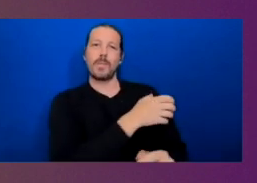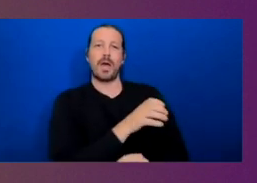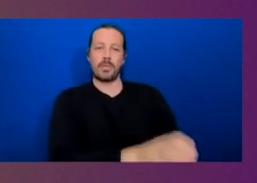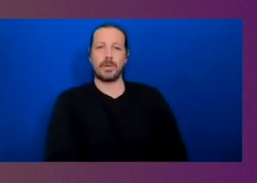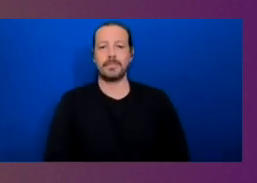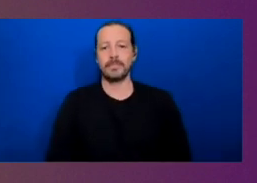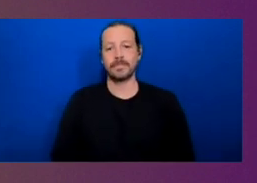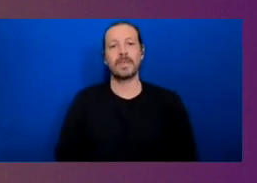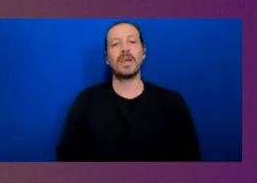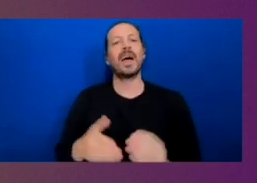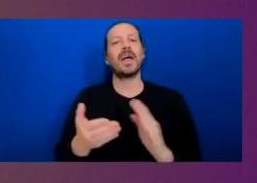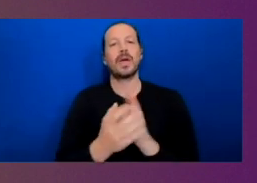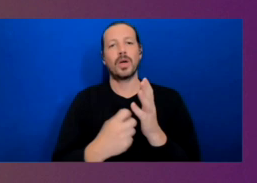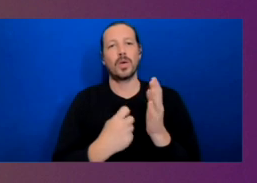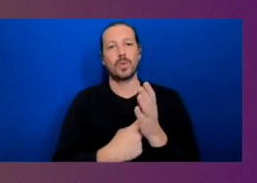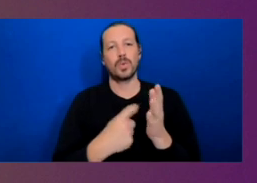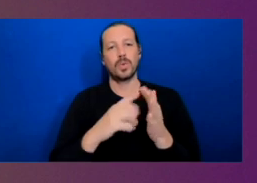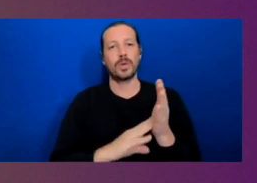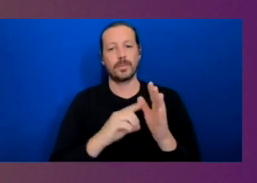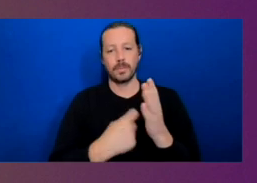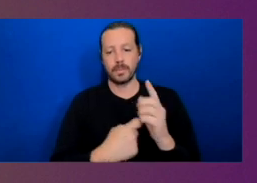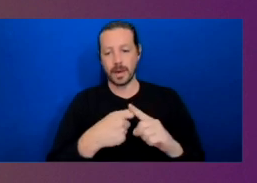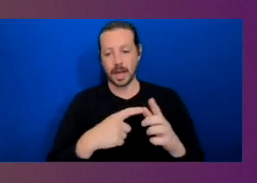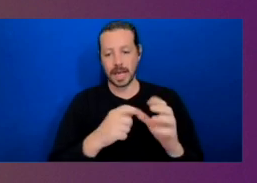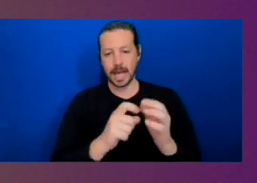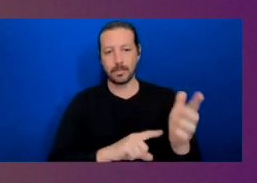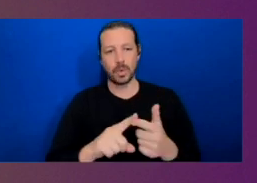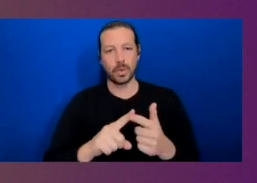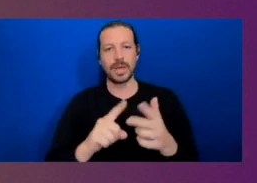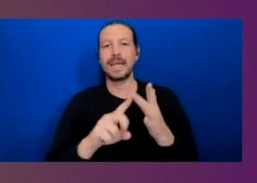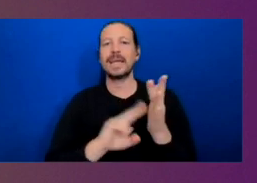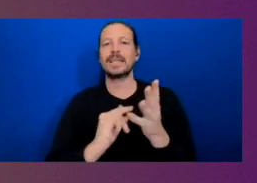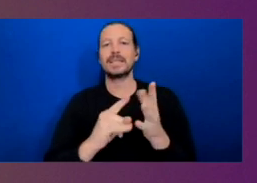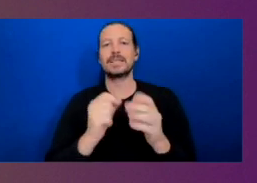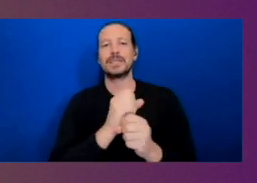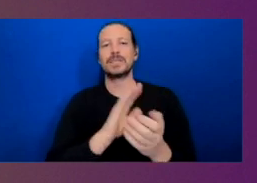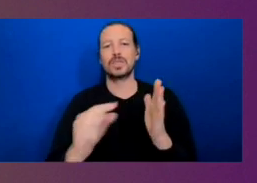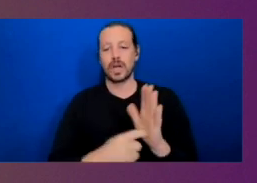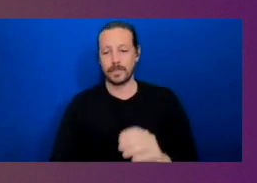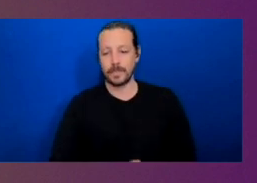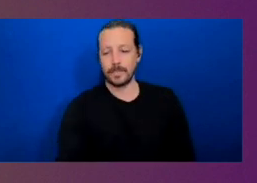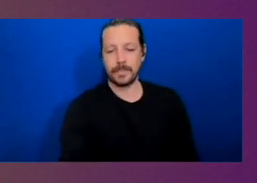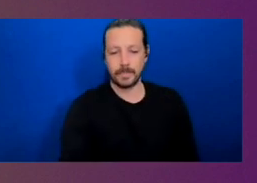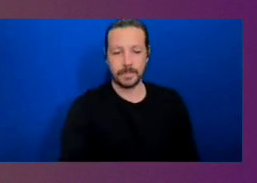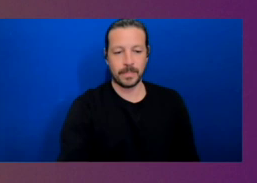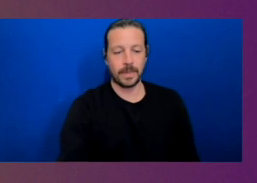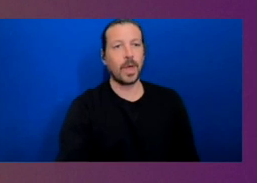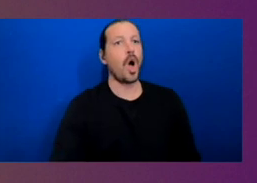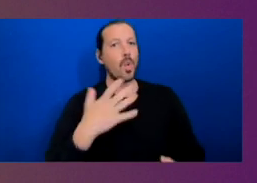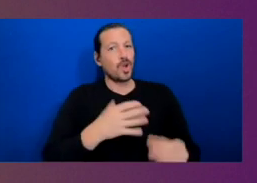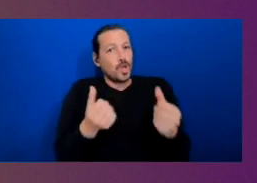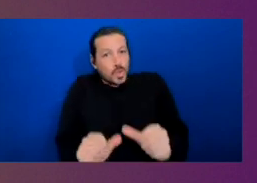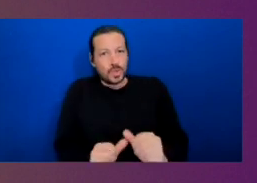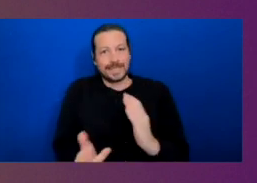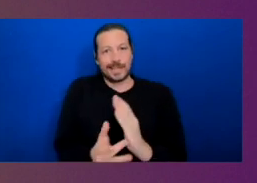really tries to see the significant opportunity that we've got to be able to leverage technological innovation